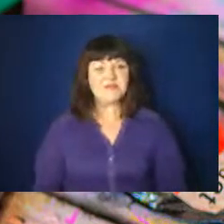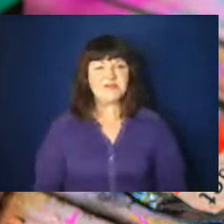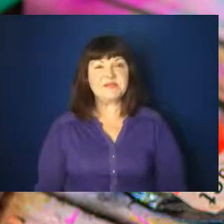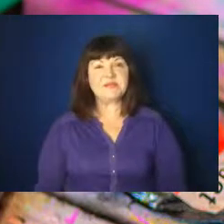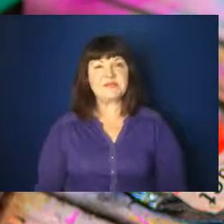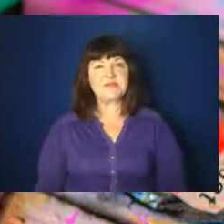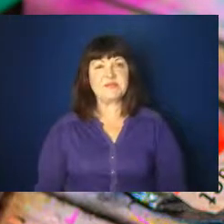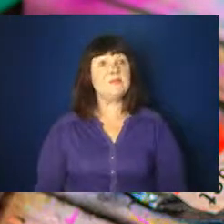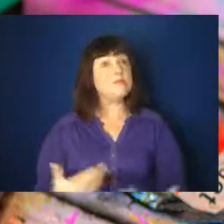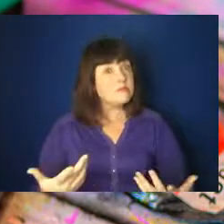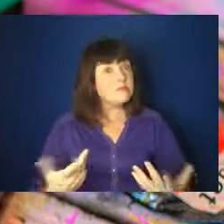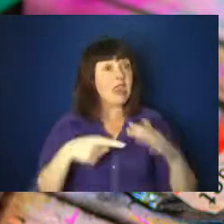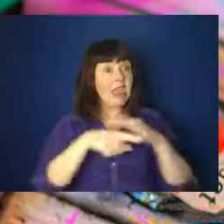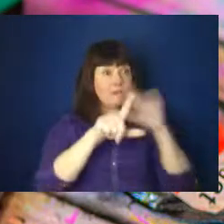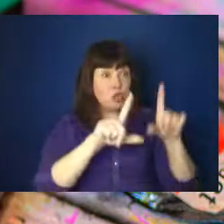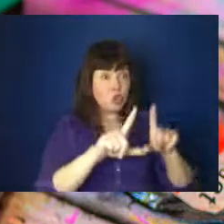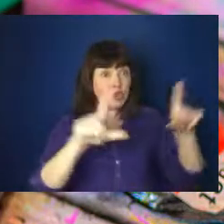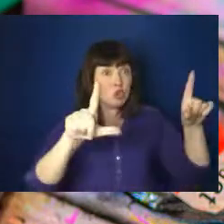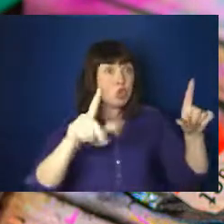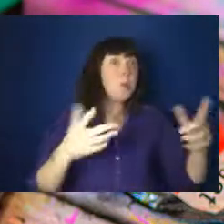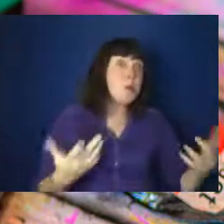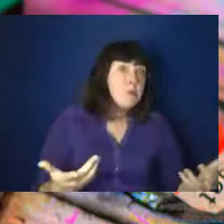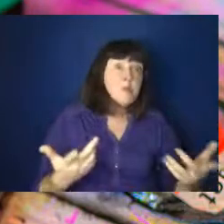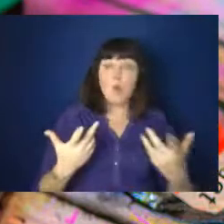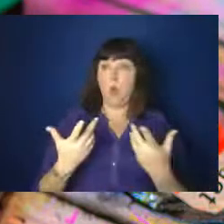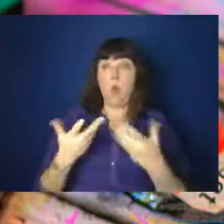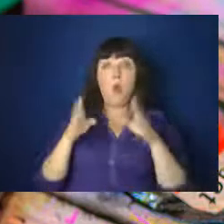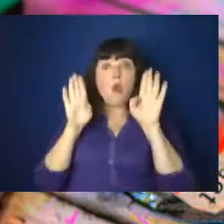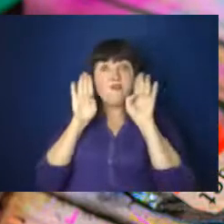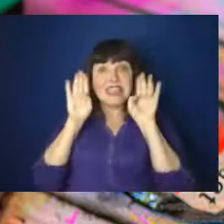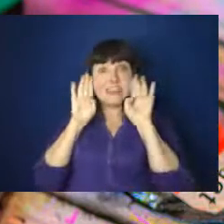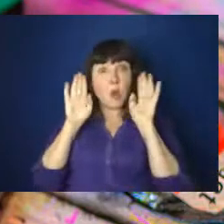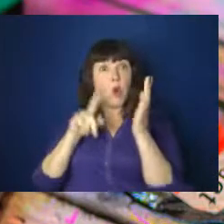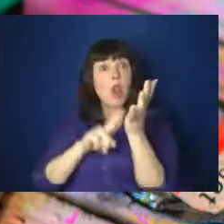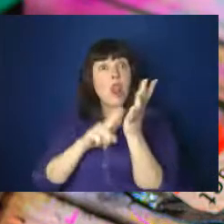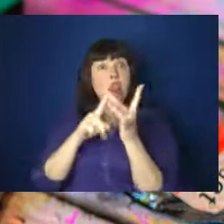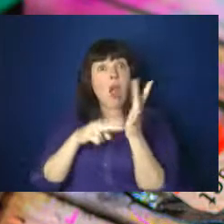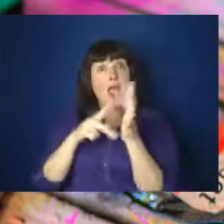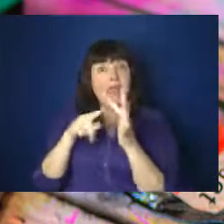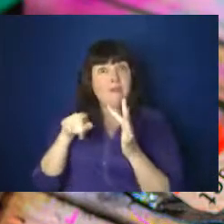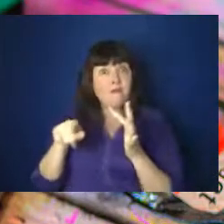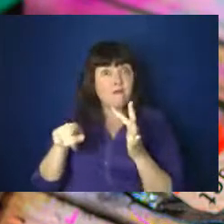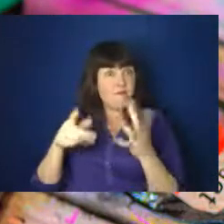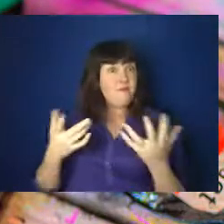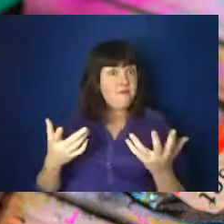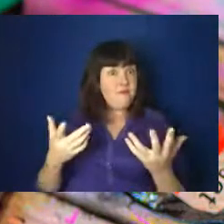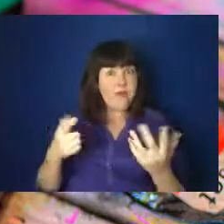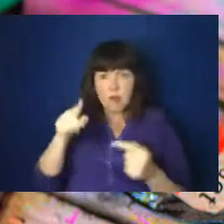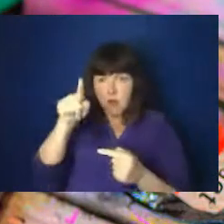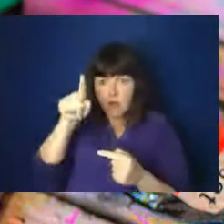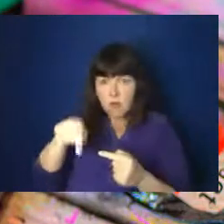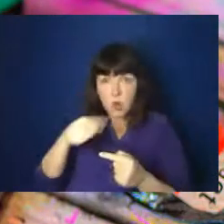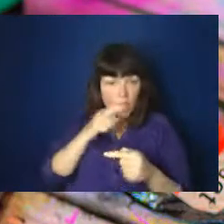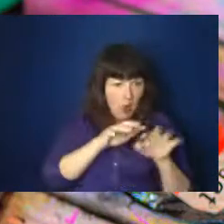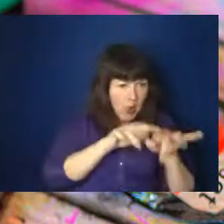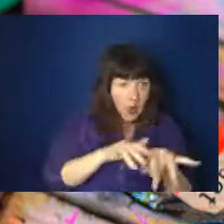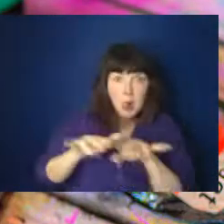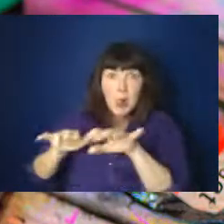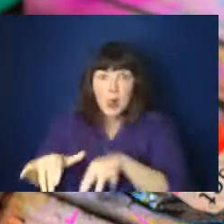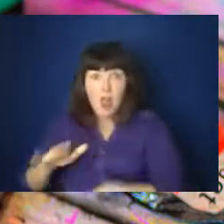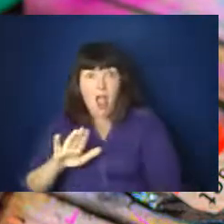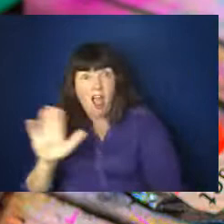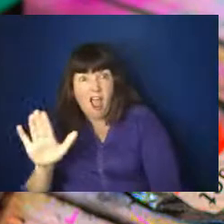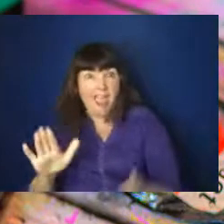on YouTube or on Facebook Live, if you could type in on the little text box and just say hi, it'd be really good to see